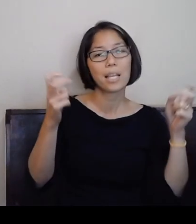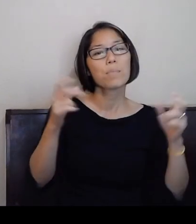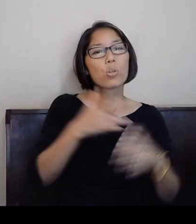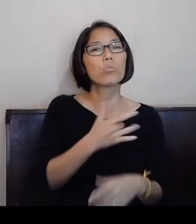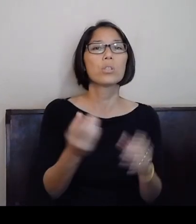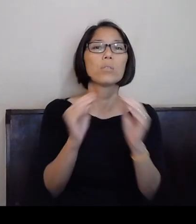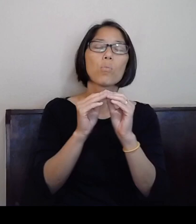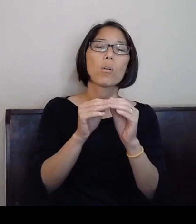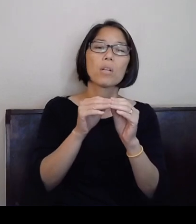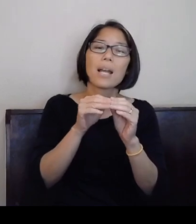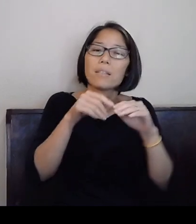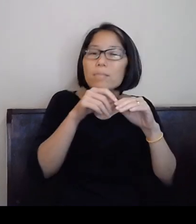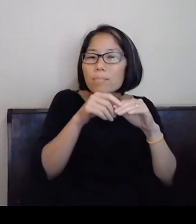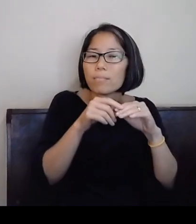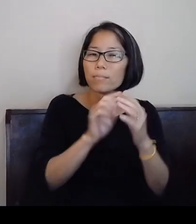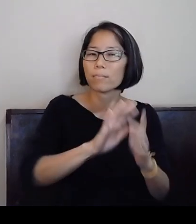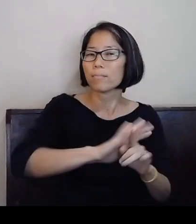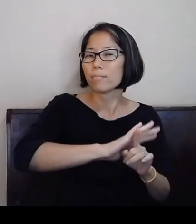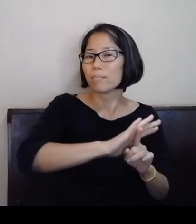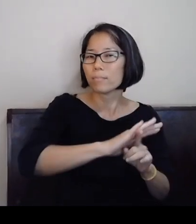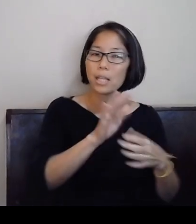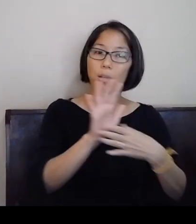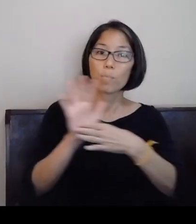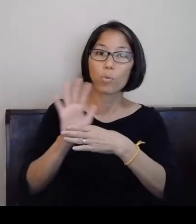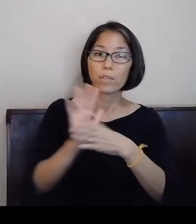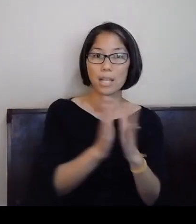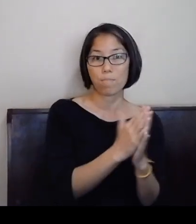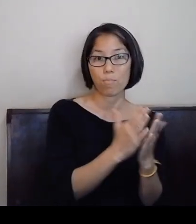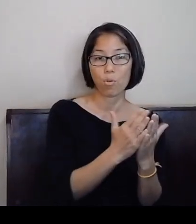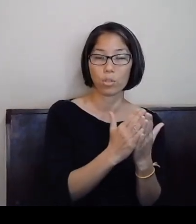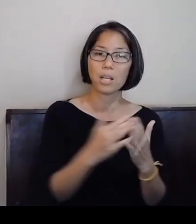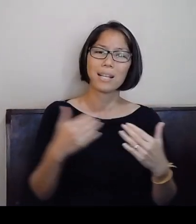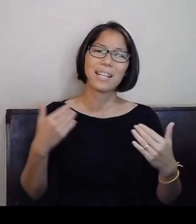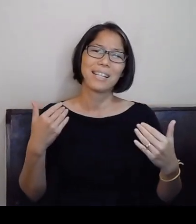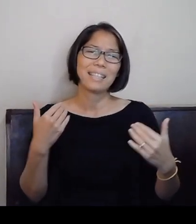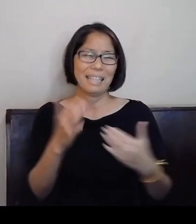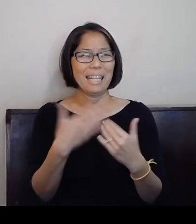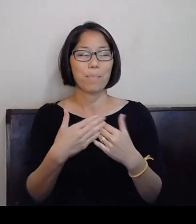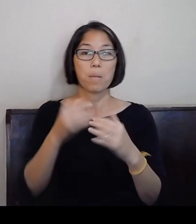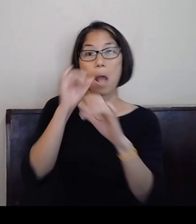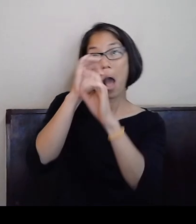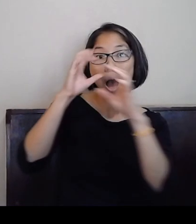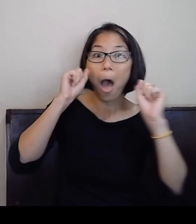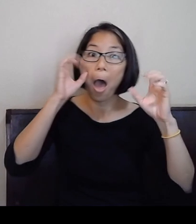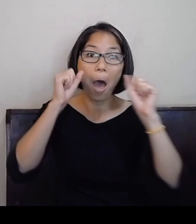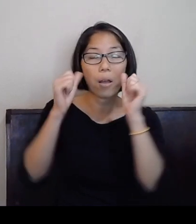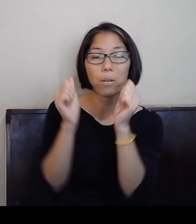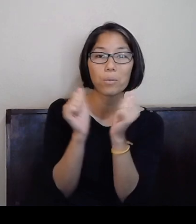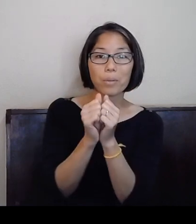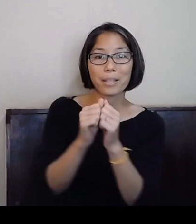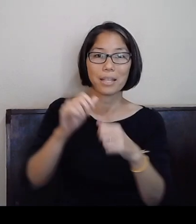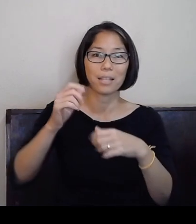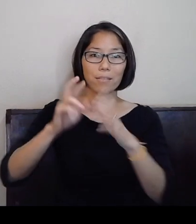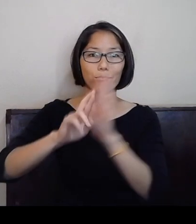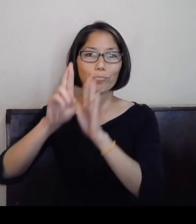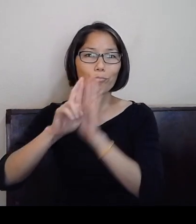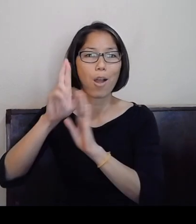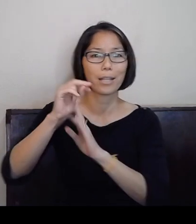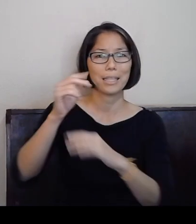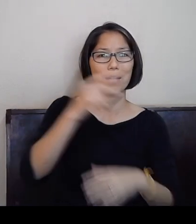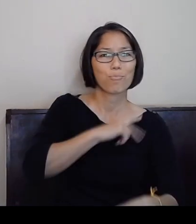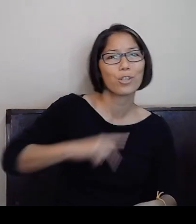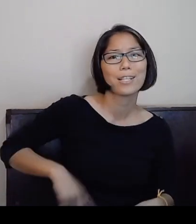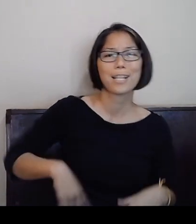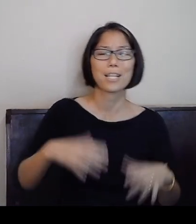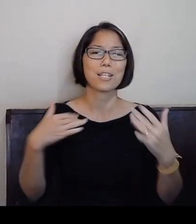Themes are usually more subtle in movies and novels. It's easy to be wowed by spaceships, aliens, and princesses. And those are